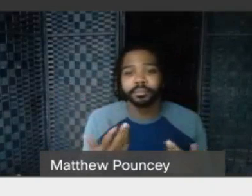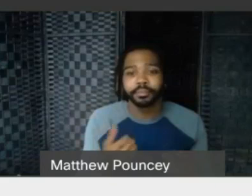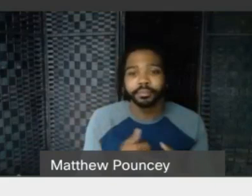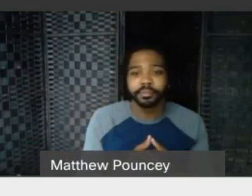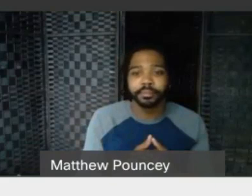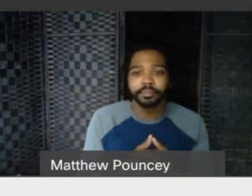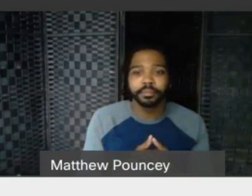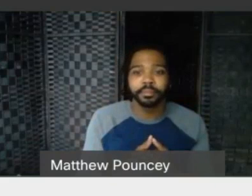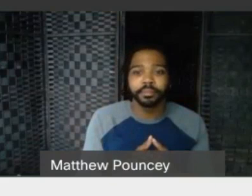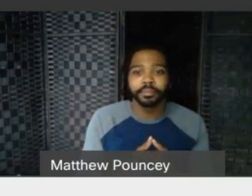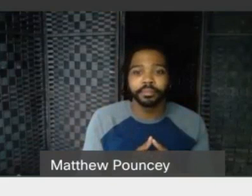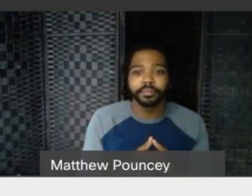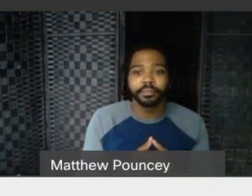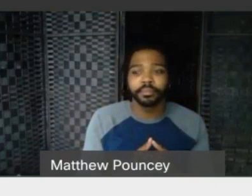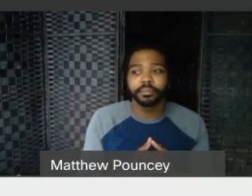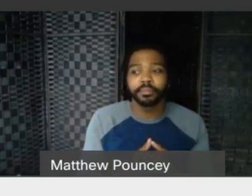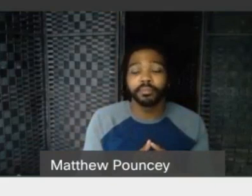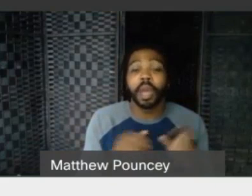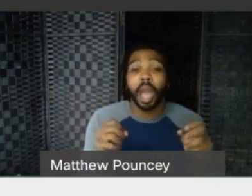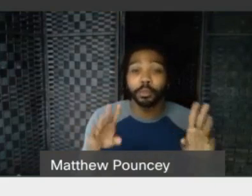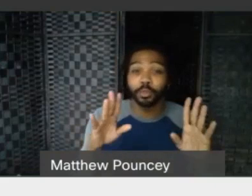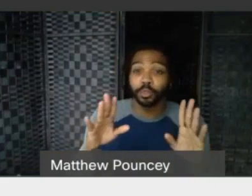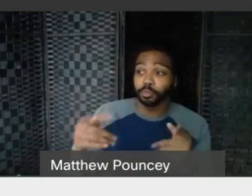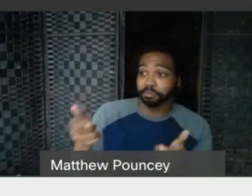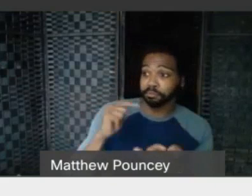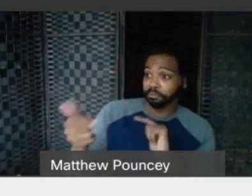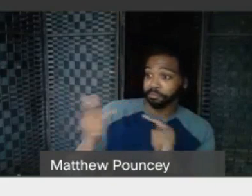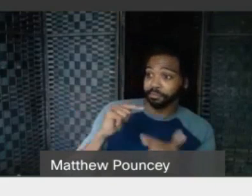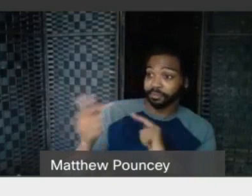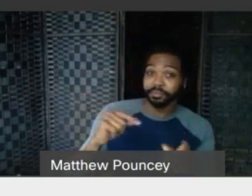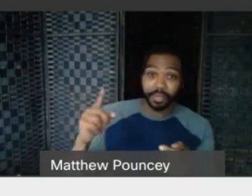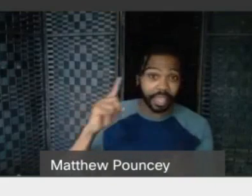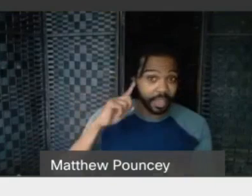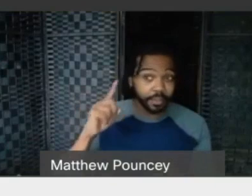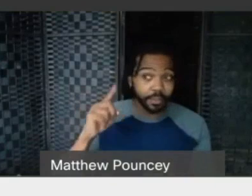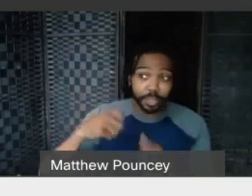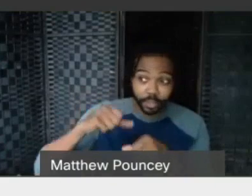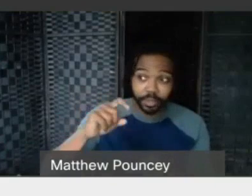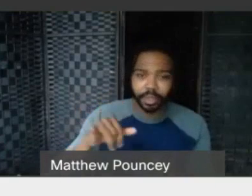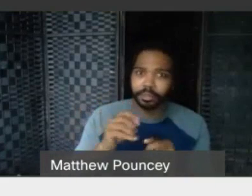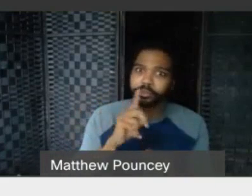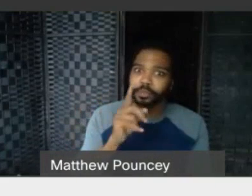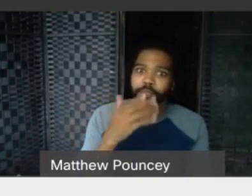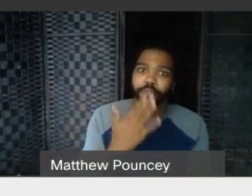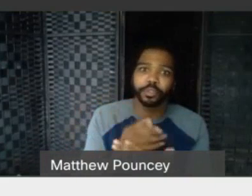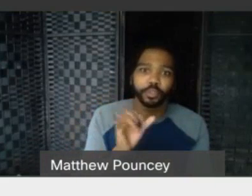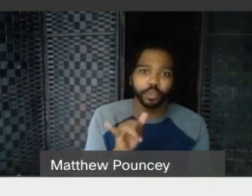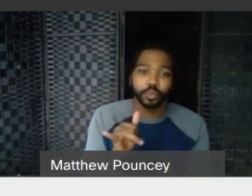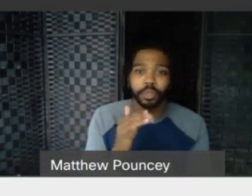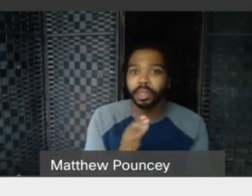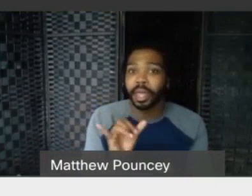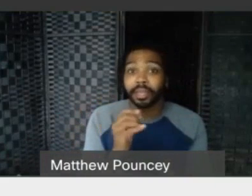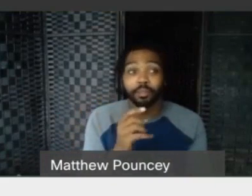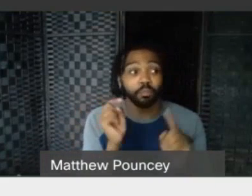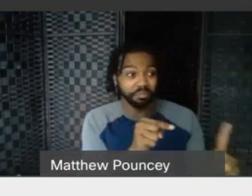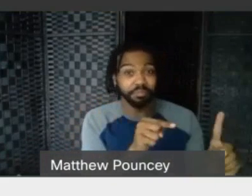opportunities also for folks to hear from each other would be very helpful. As people said here, you know, a particular provider being able